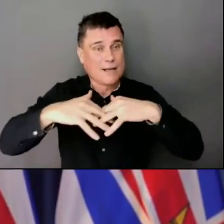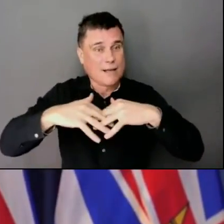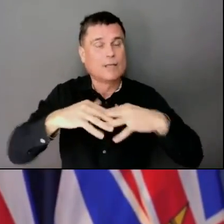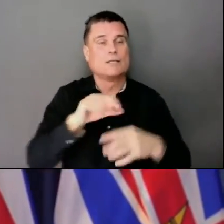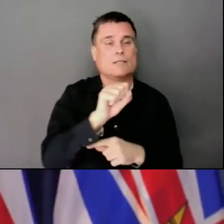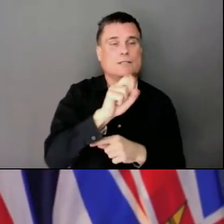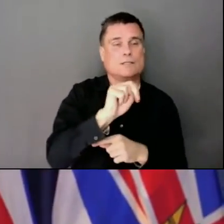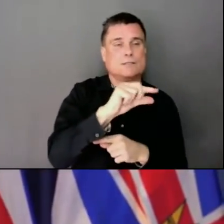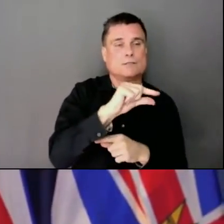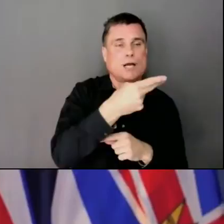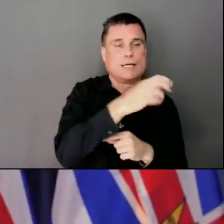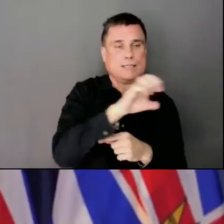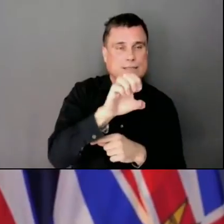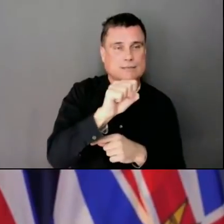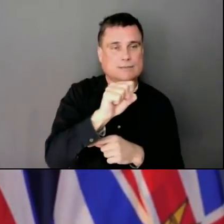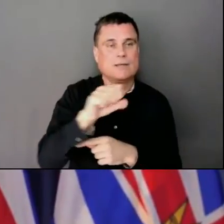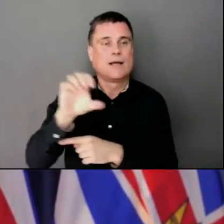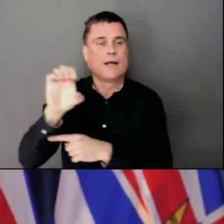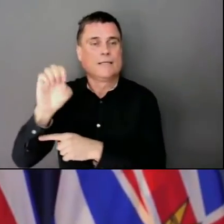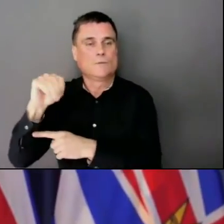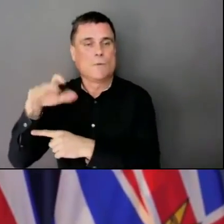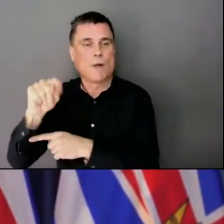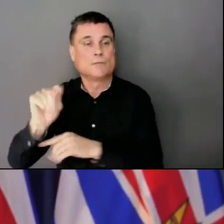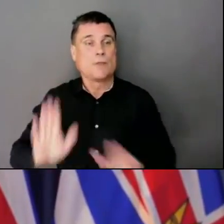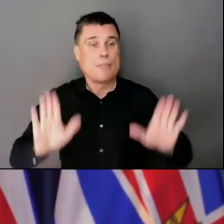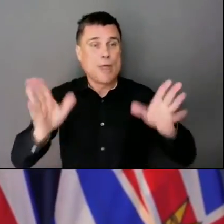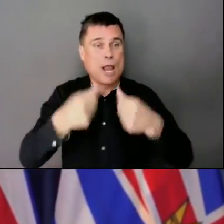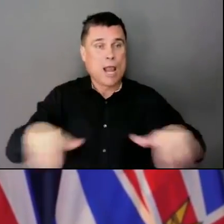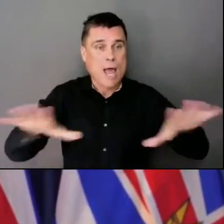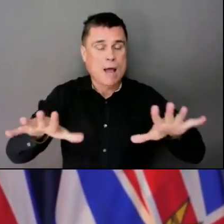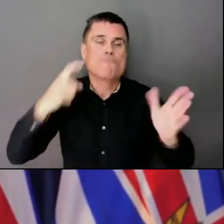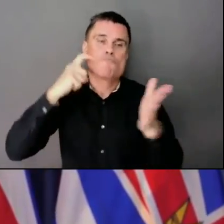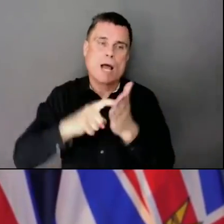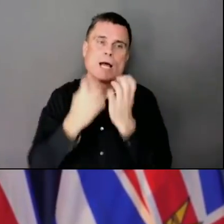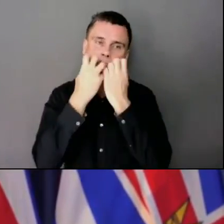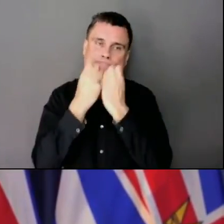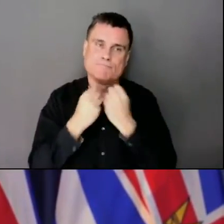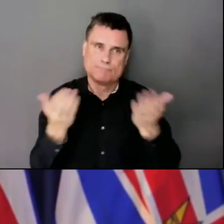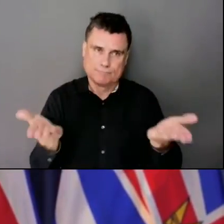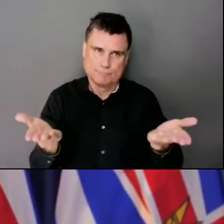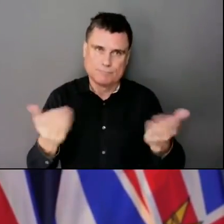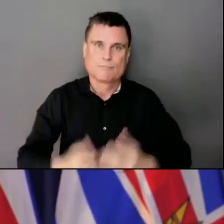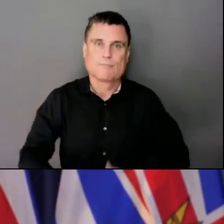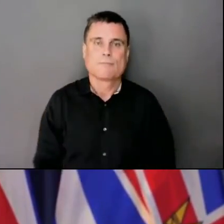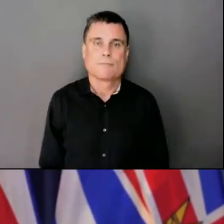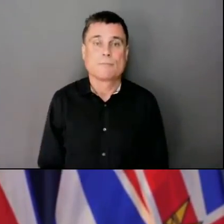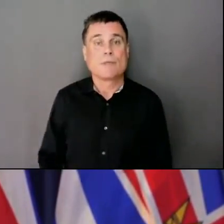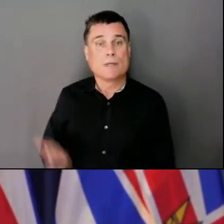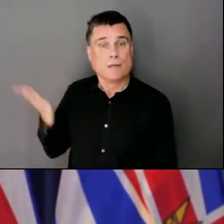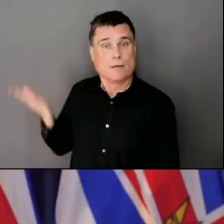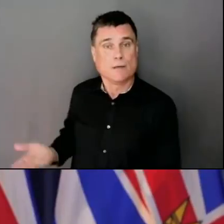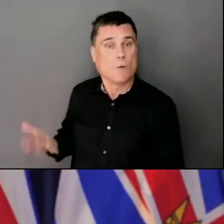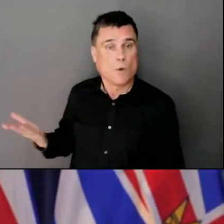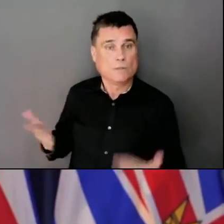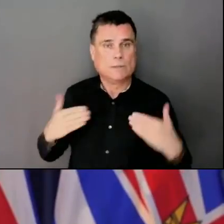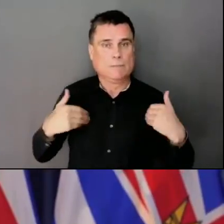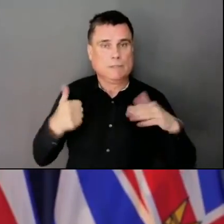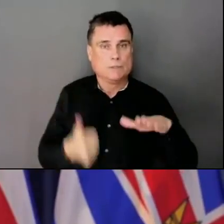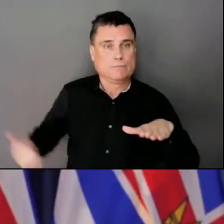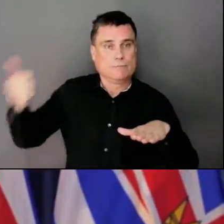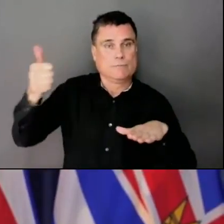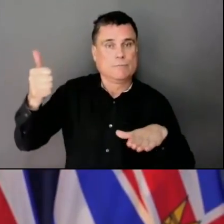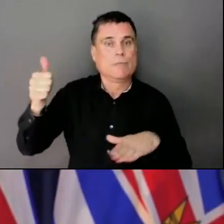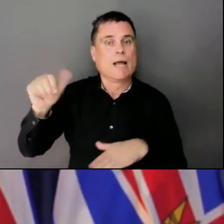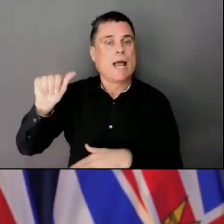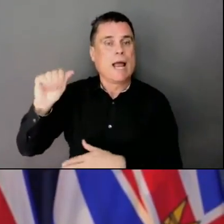First Nation. I'm joined today by my colleague Adrian Dix, Minister of Health, Dr. Bonnie Henry, our Provincial Health Officer, and Dr.